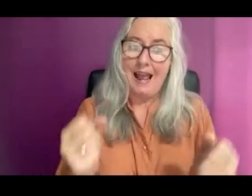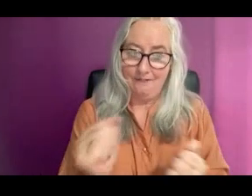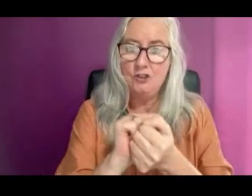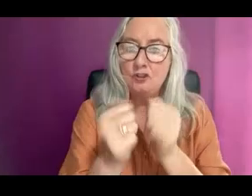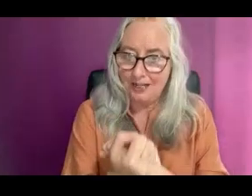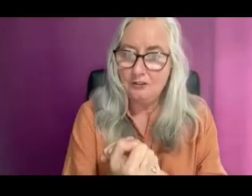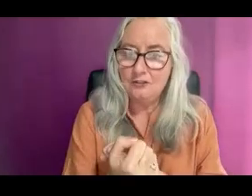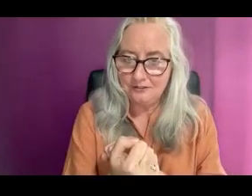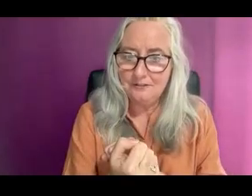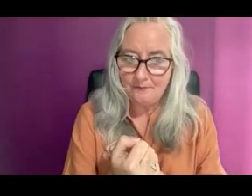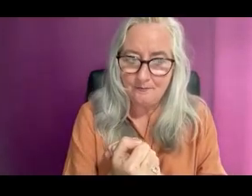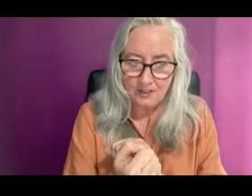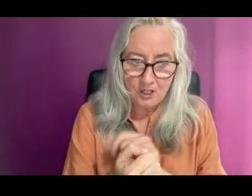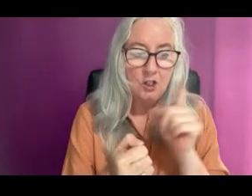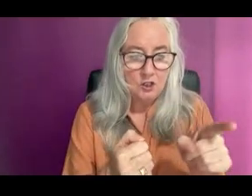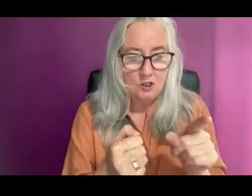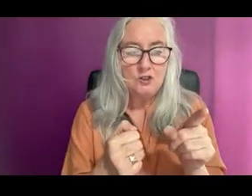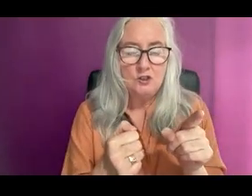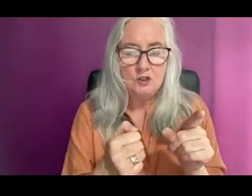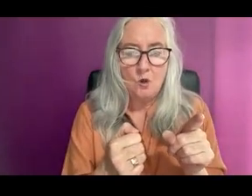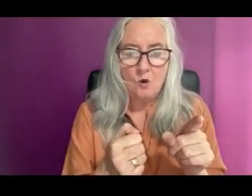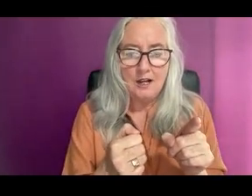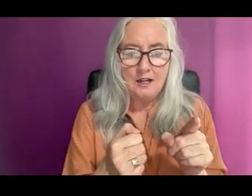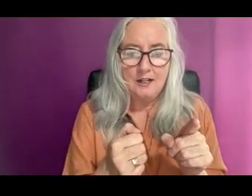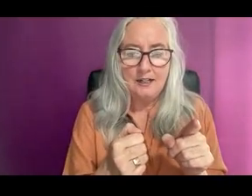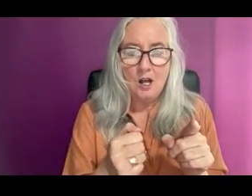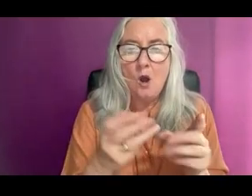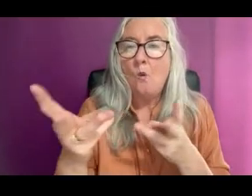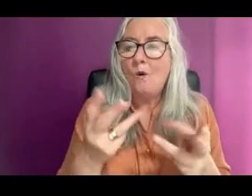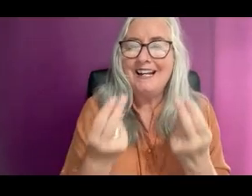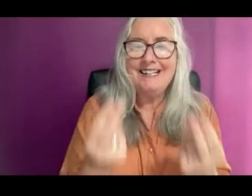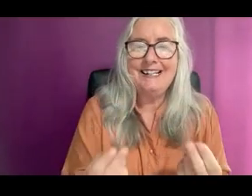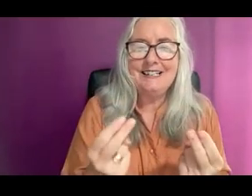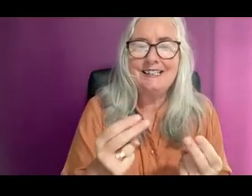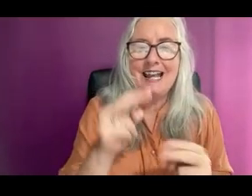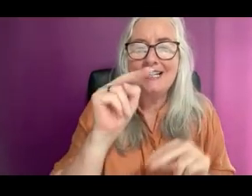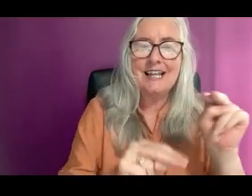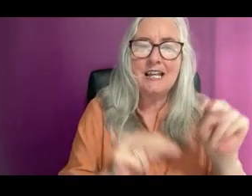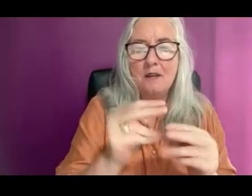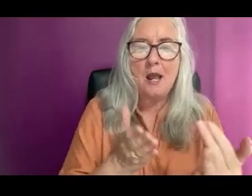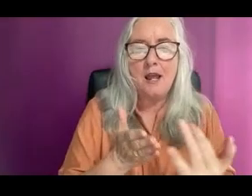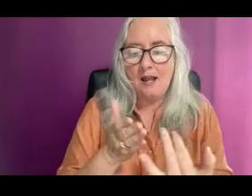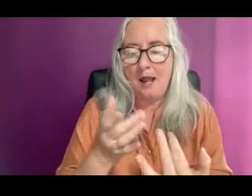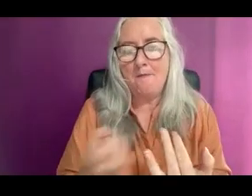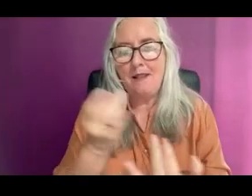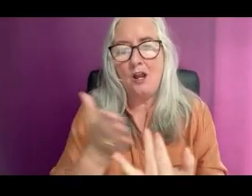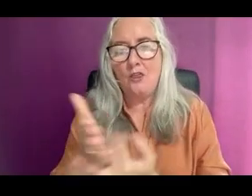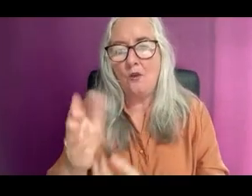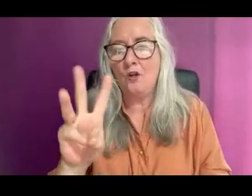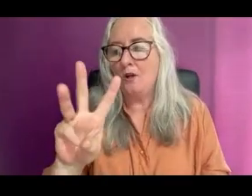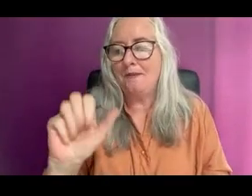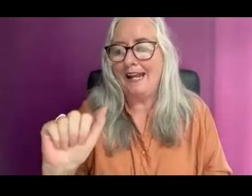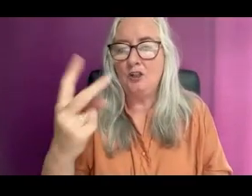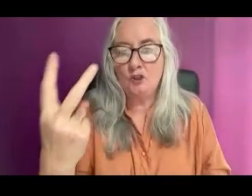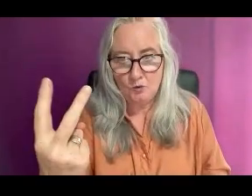now work needs assessments are applied for solely through the WA2 grant application form.